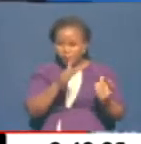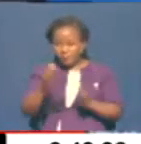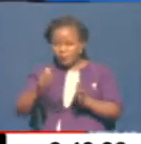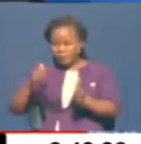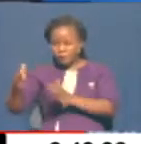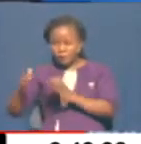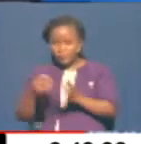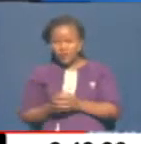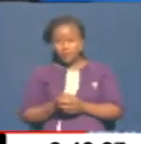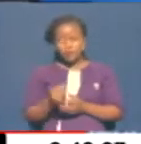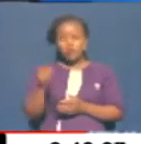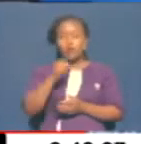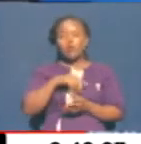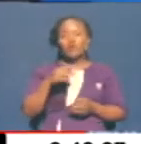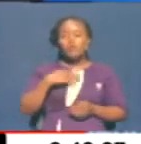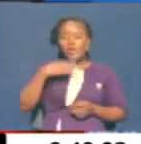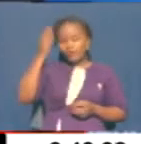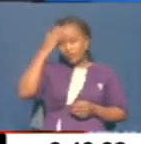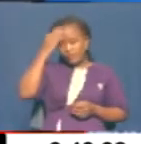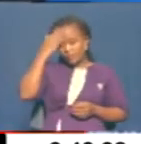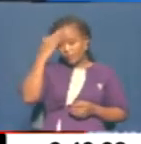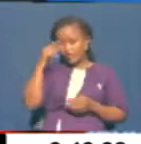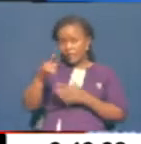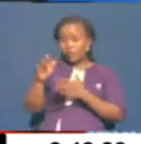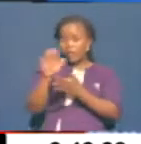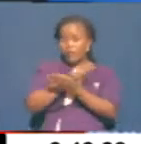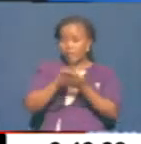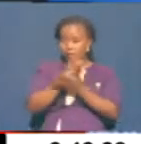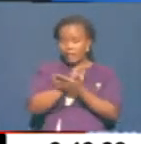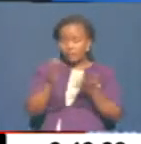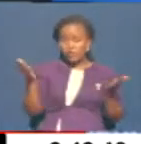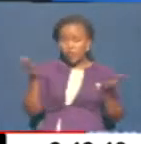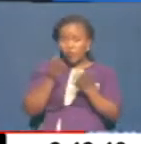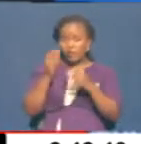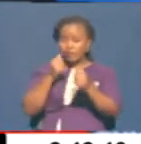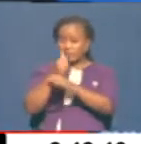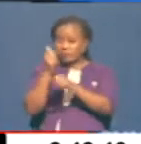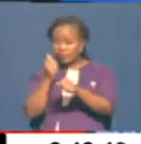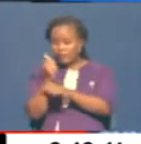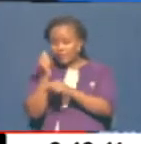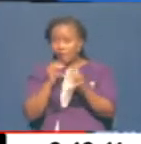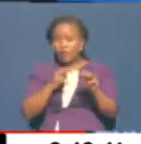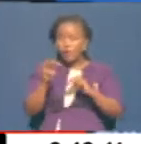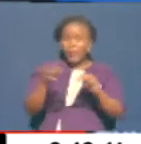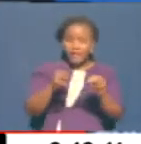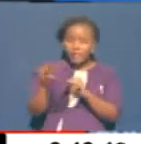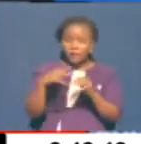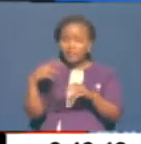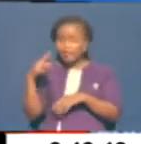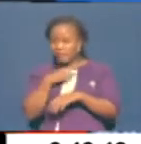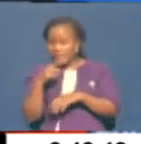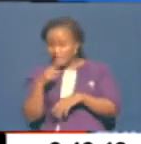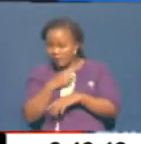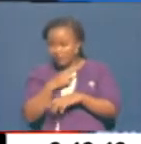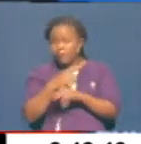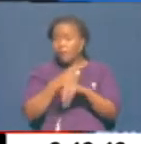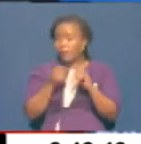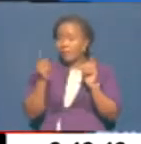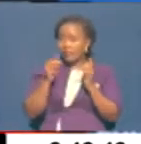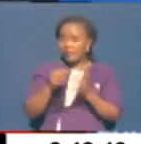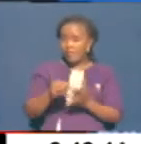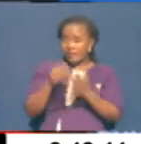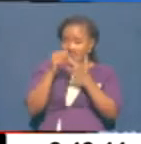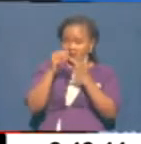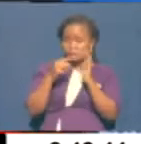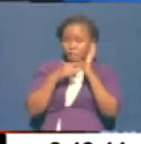is disaster management. So at national level, it can also now be used, and then it will certainly strengthen, particularly